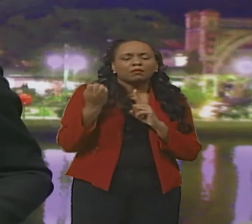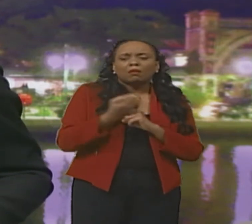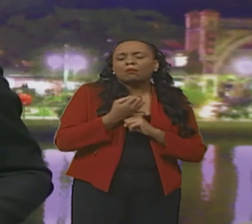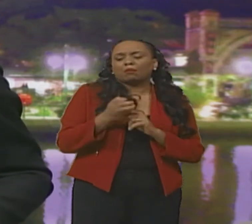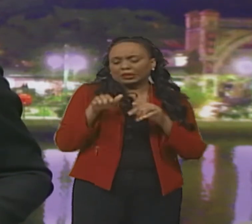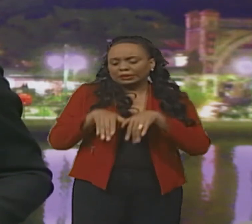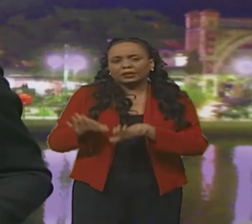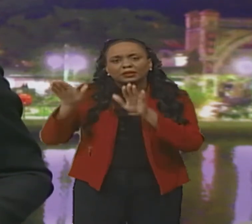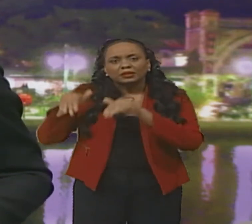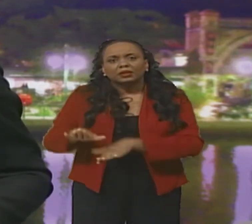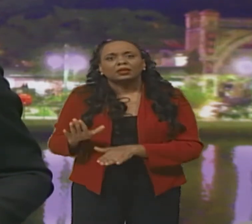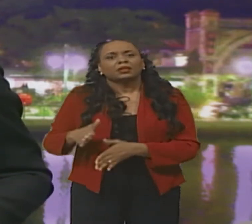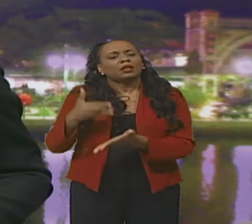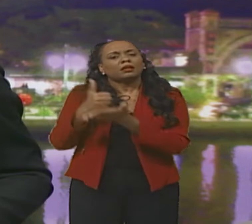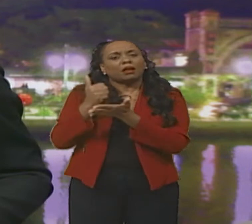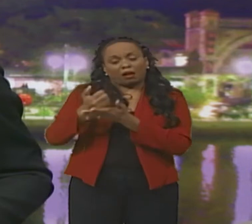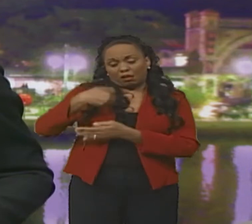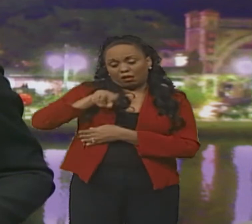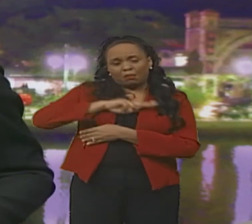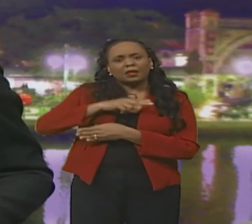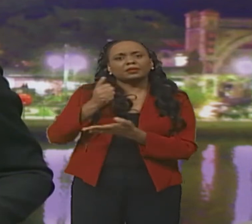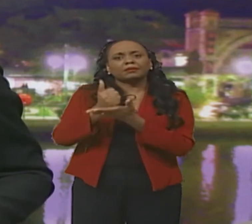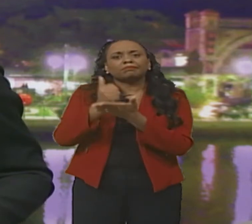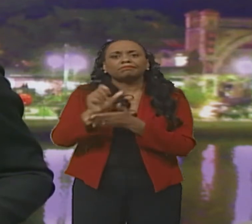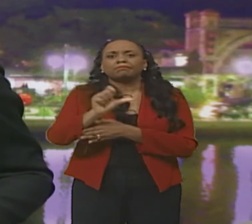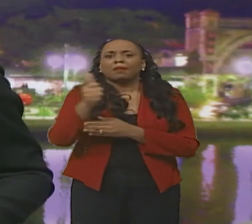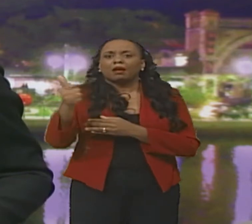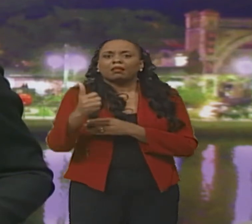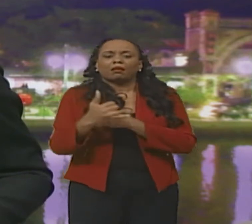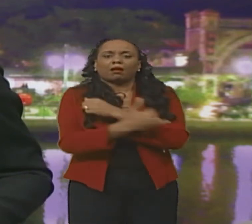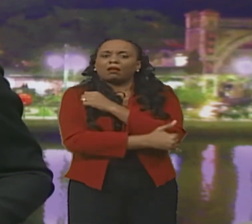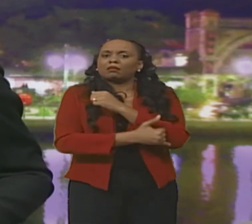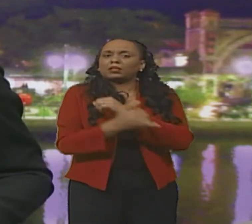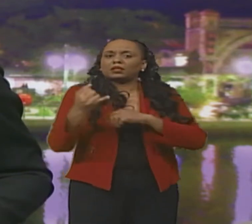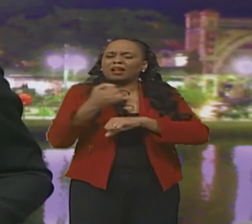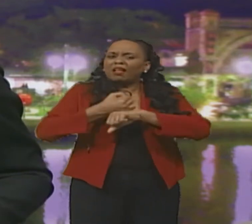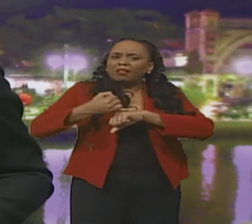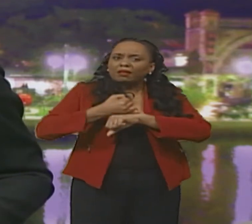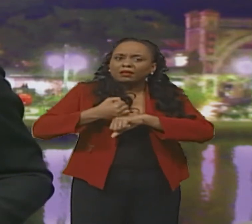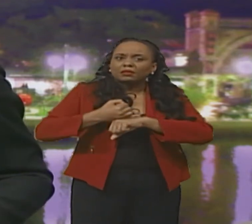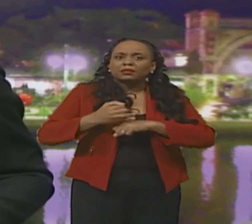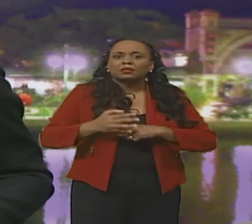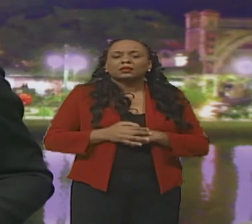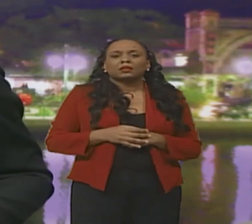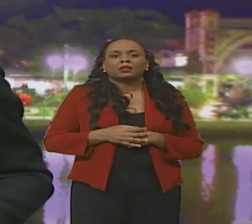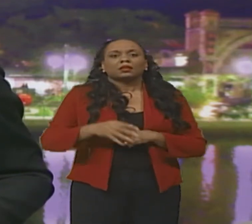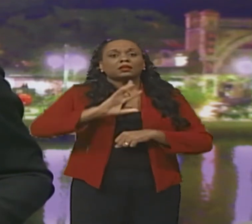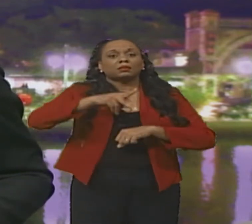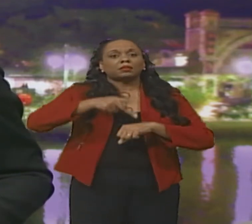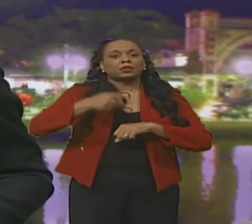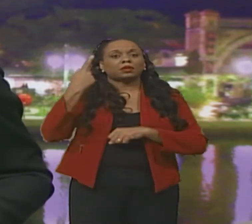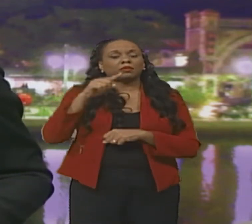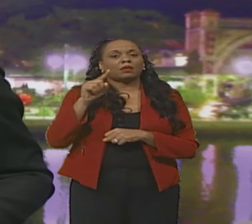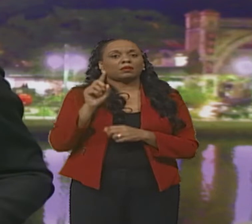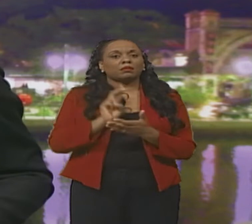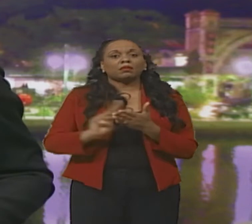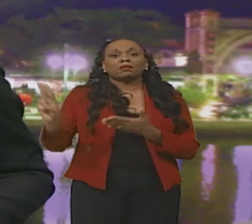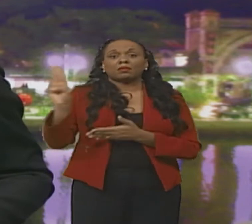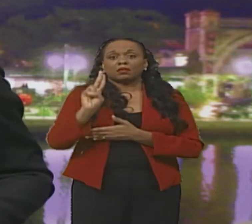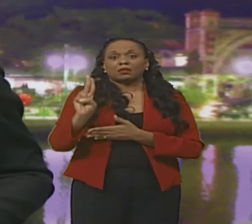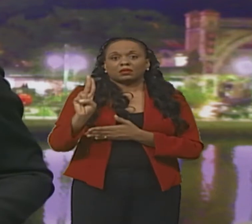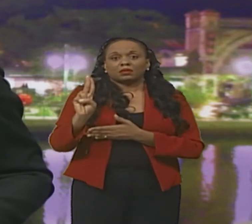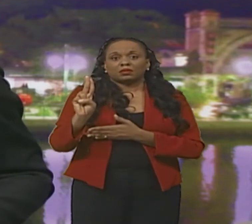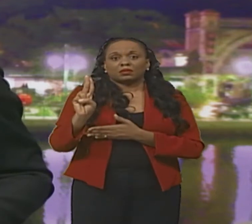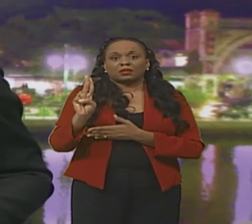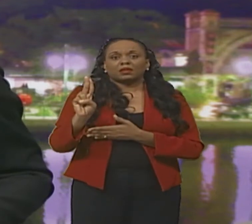for Barbados and other regional countries. That's the view of the Principal and Pro-Vice Chancellor of the University of the West Indies Cayfield campus,